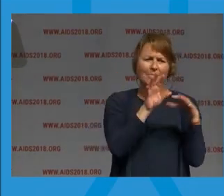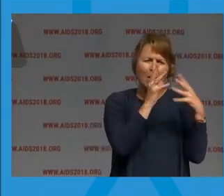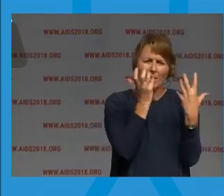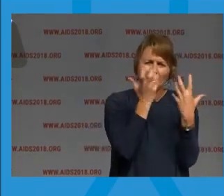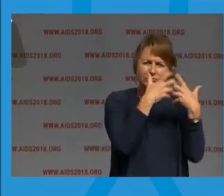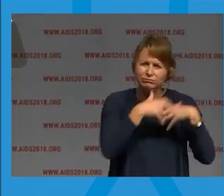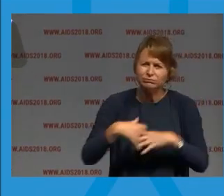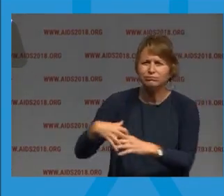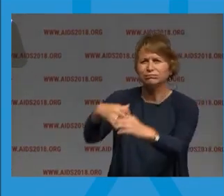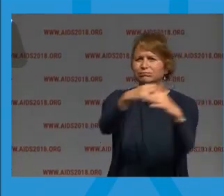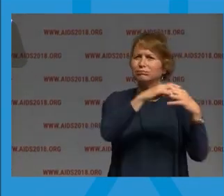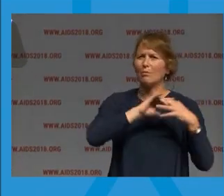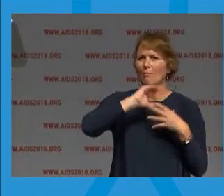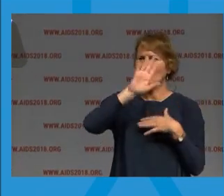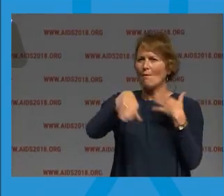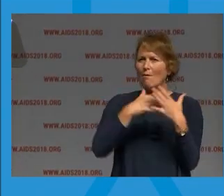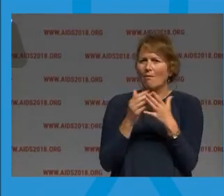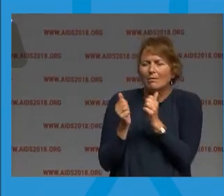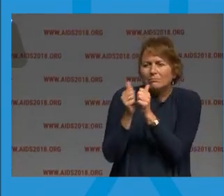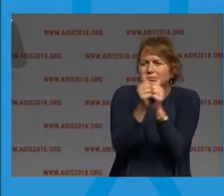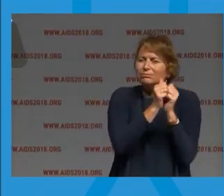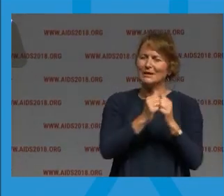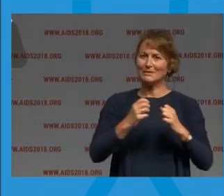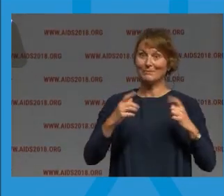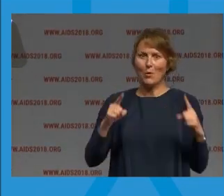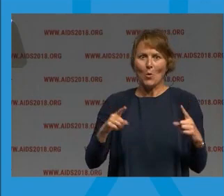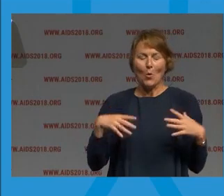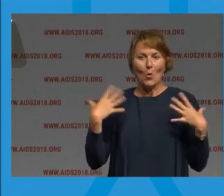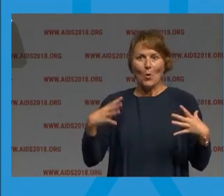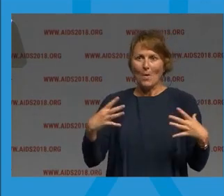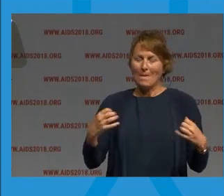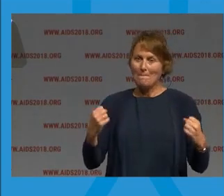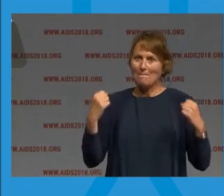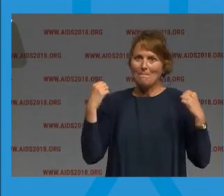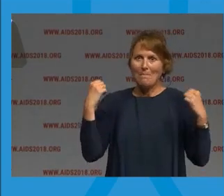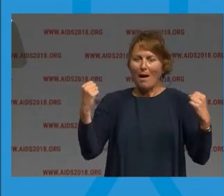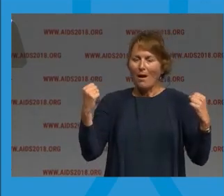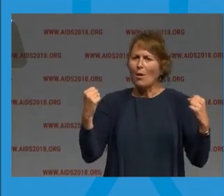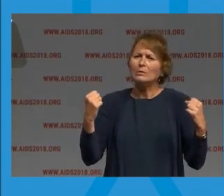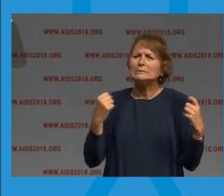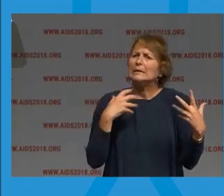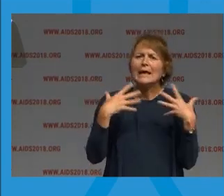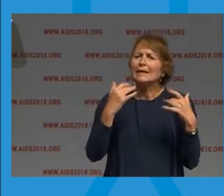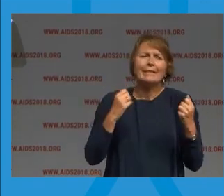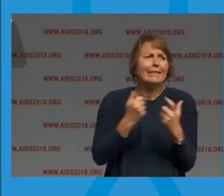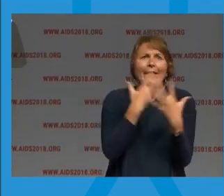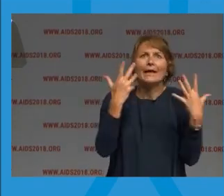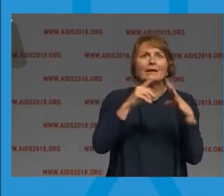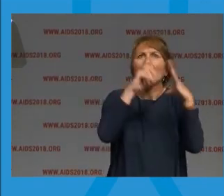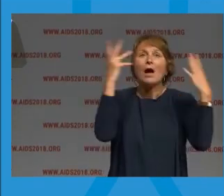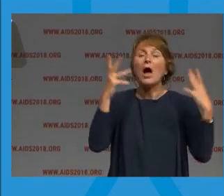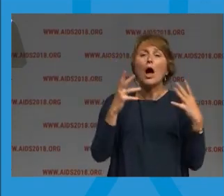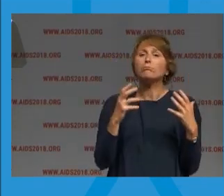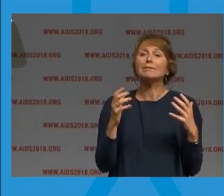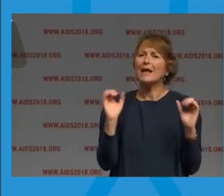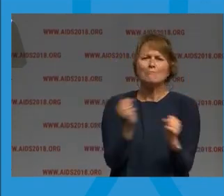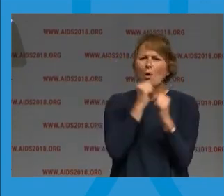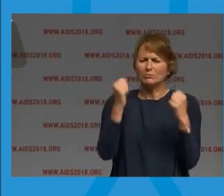all of us. It's a powerful force, more powerful than anything that can divide